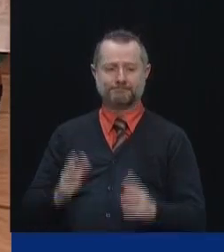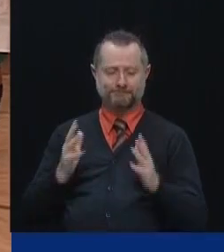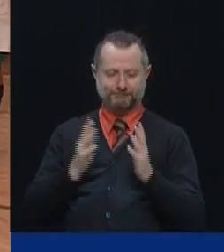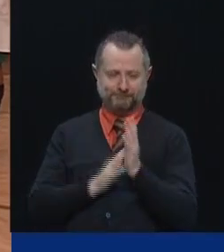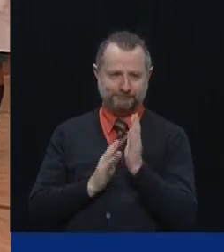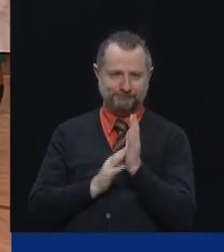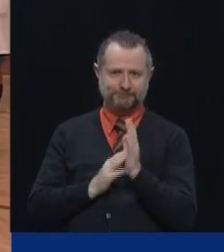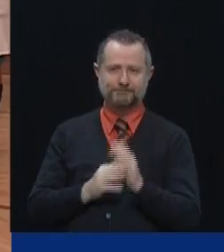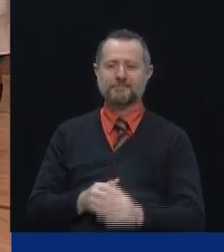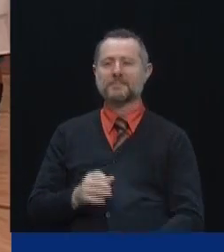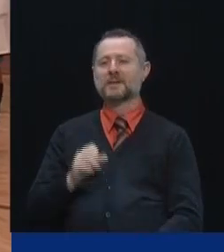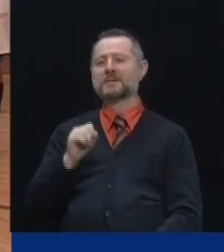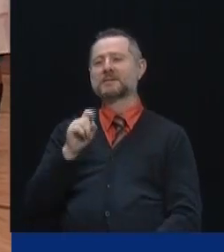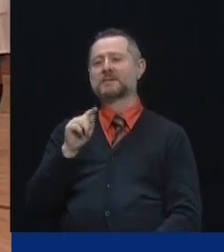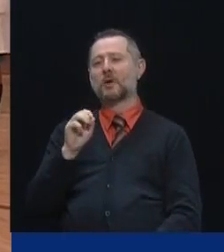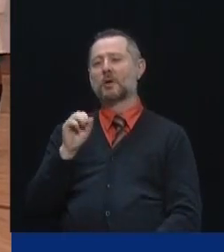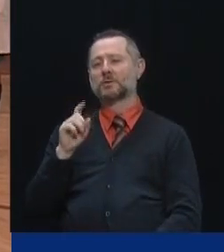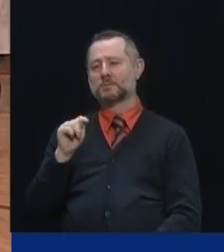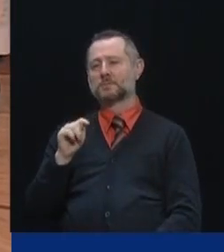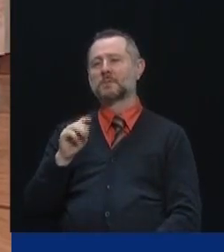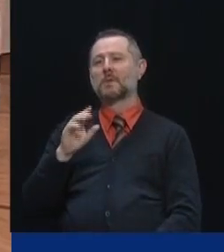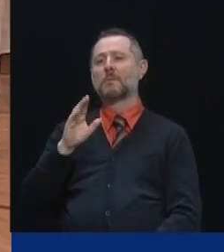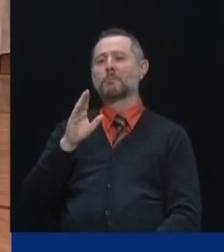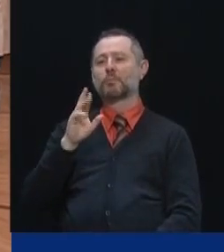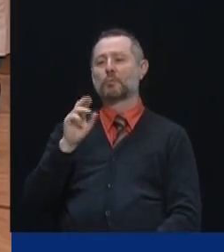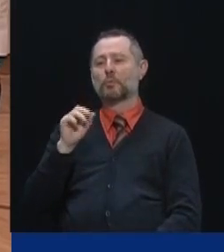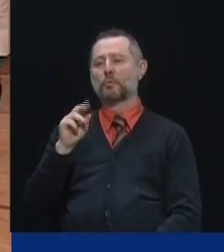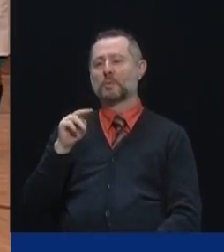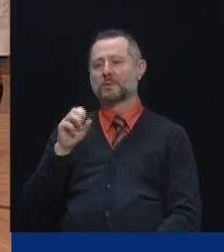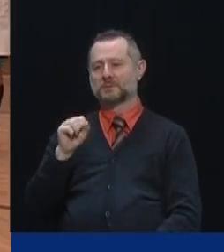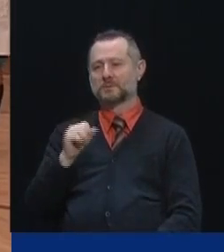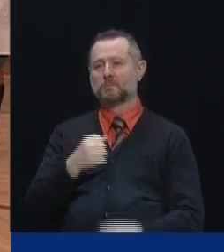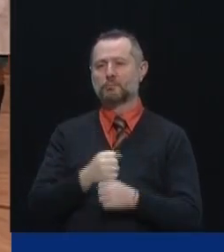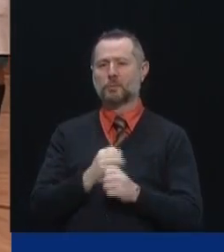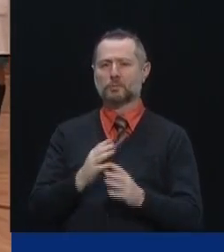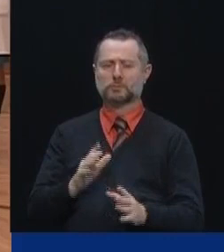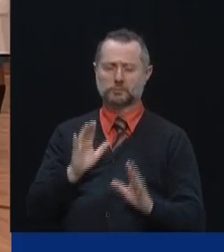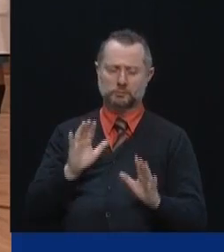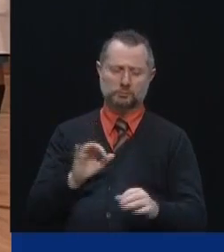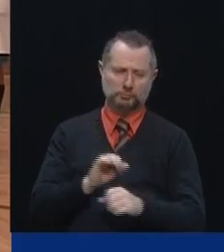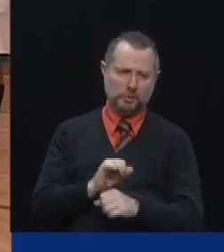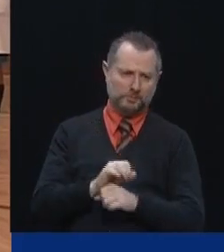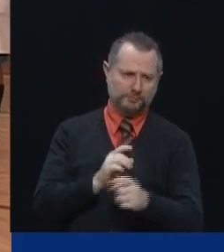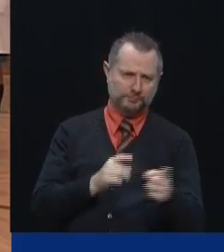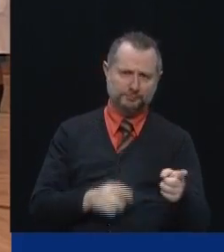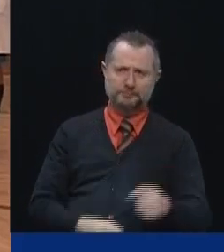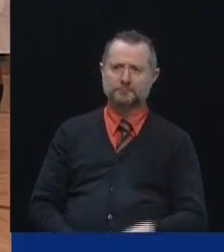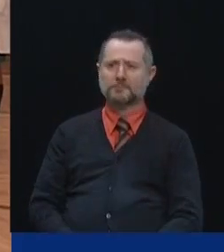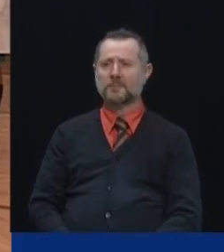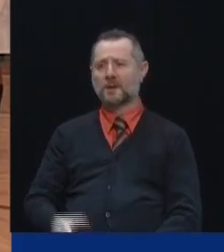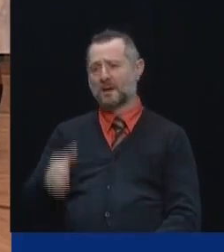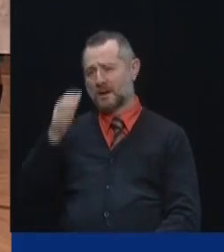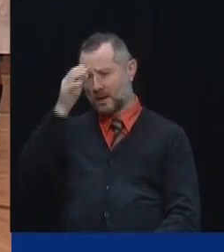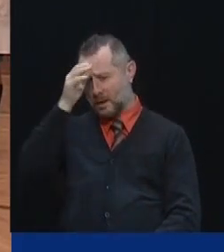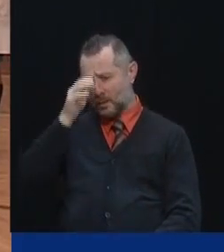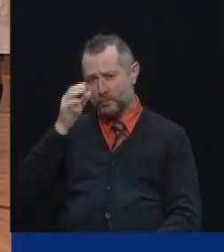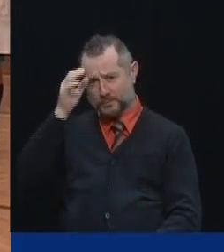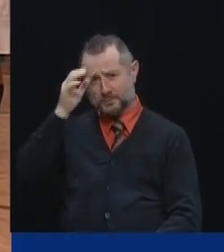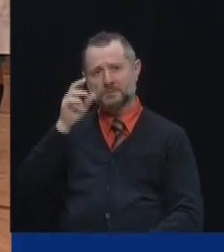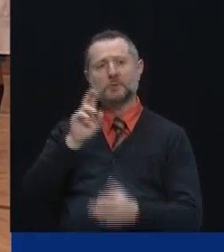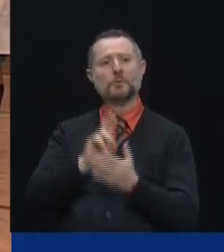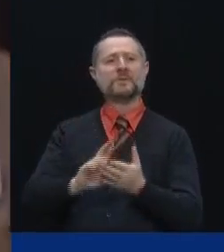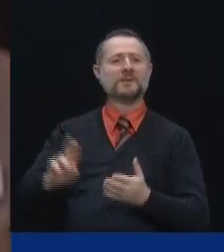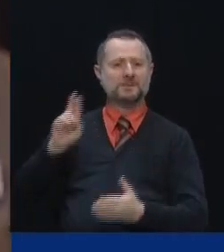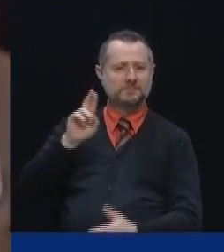Scott Burns, who's the producer, who did a magnificent job, and Columbia University. And let's look